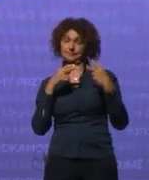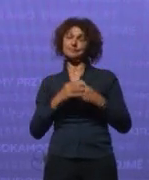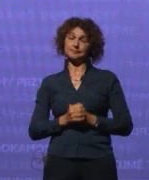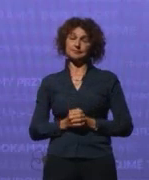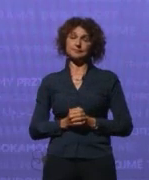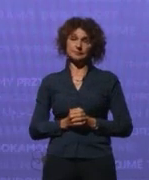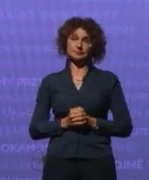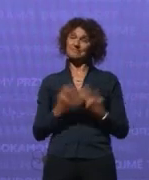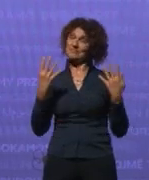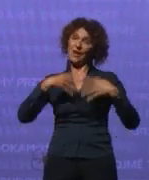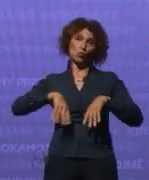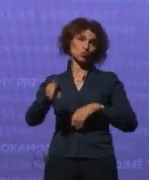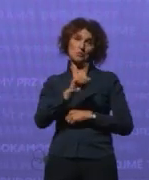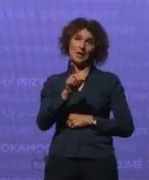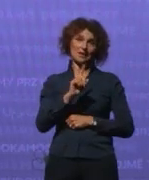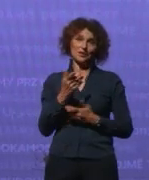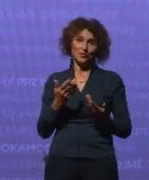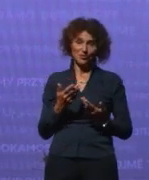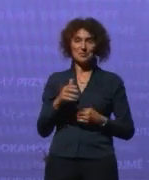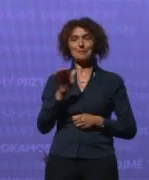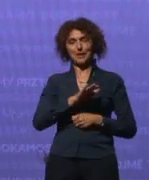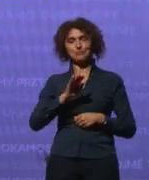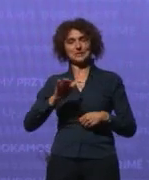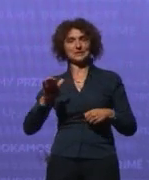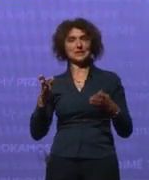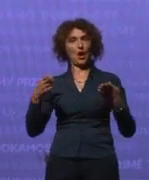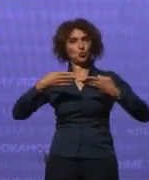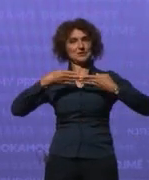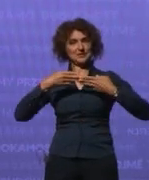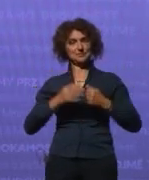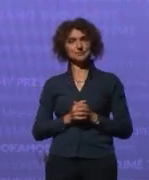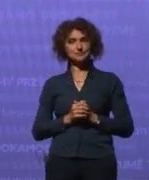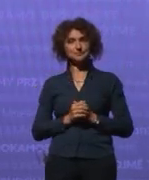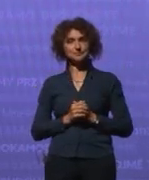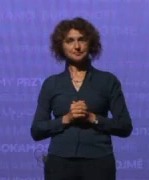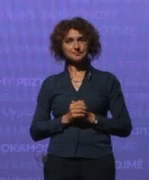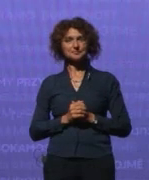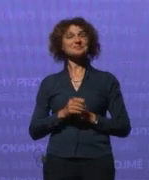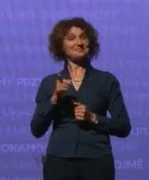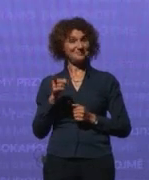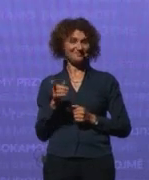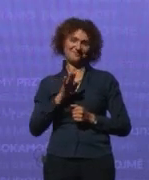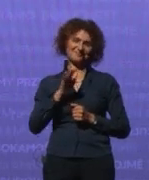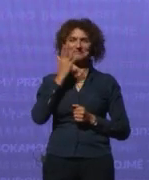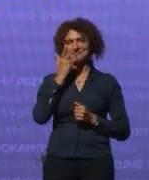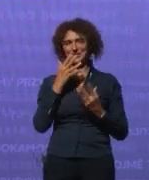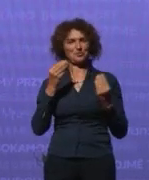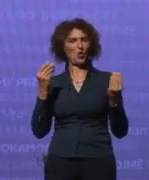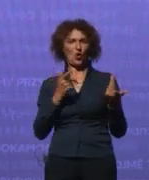to interact with robots, we use those robots to train these kind of